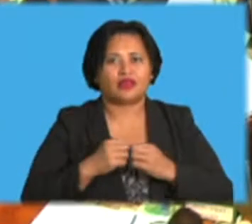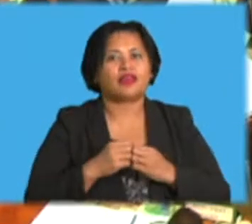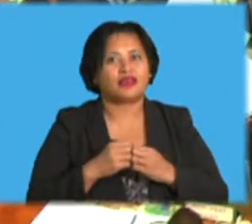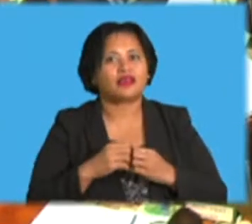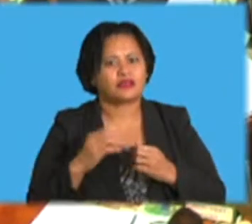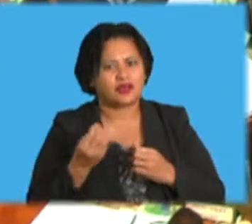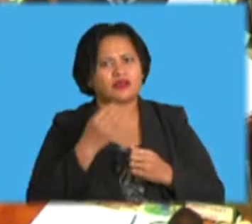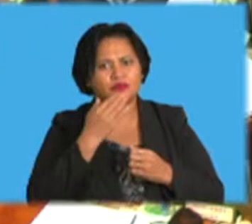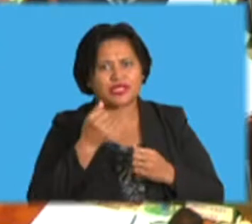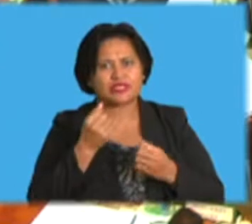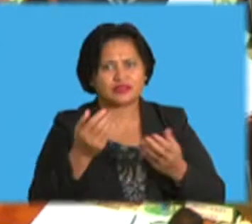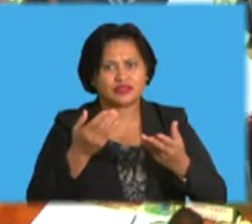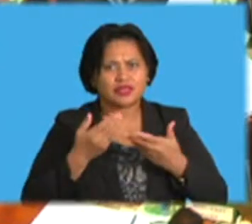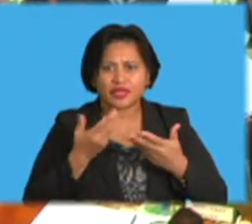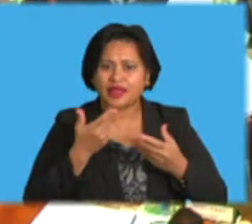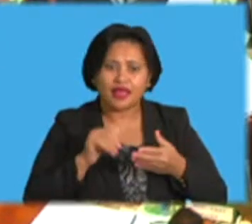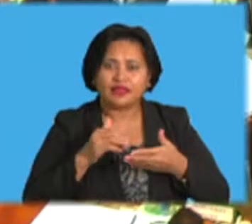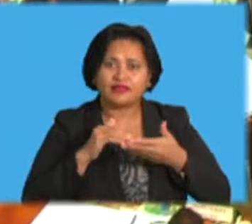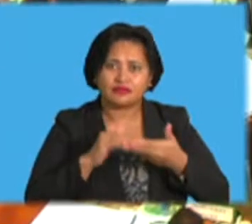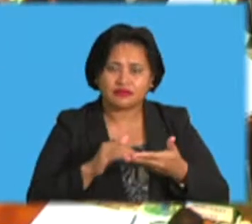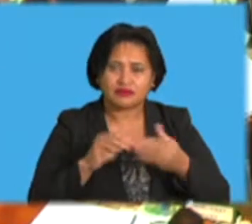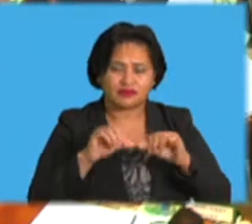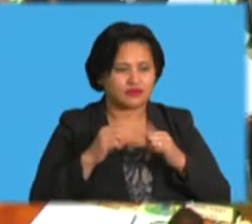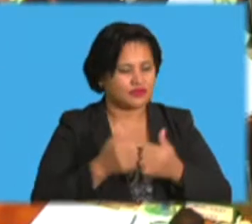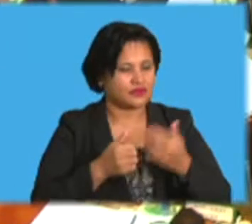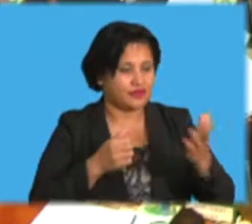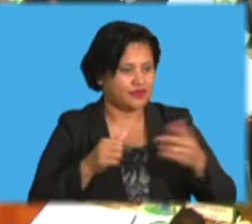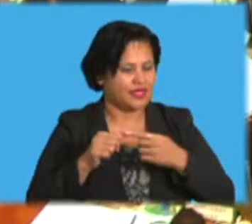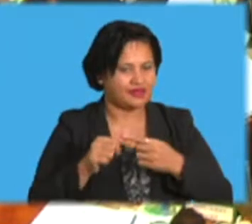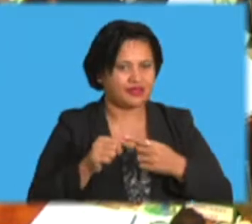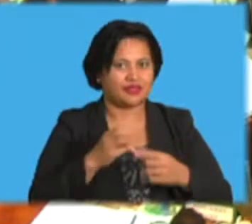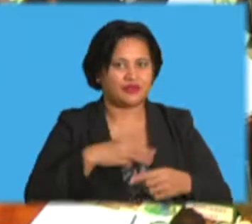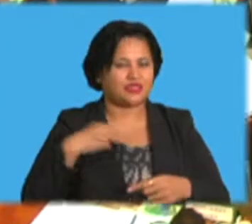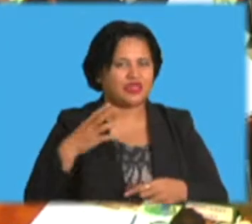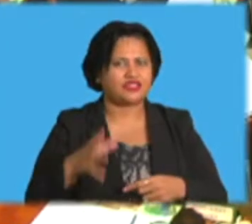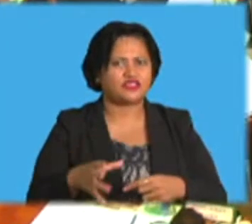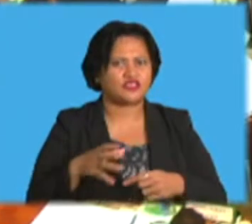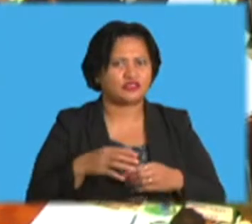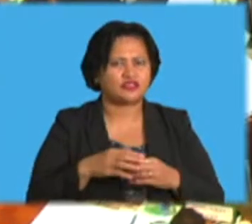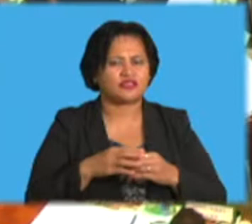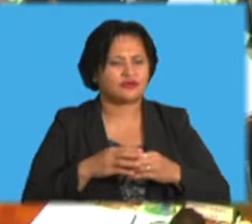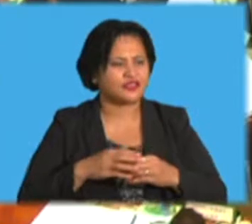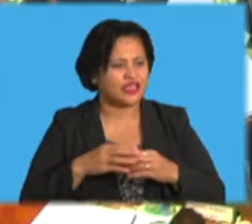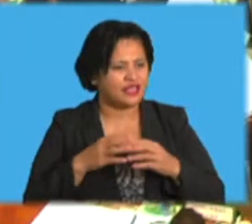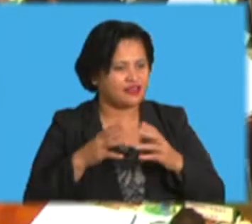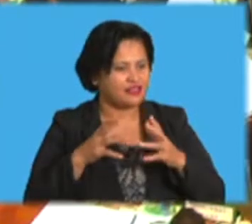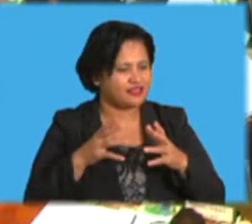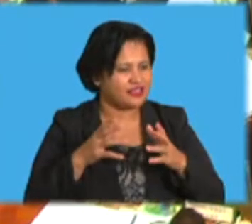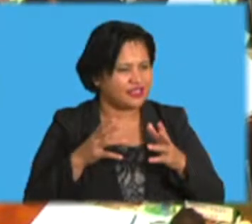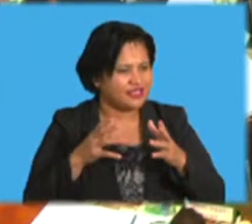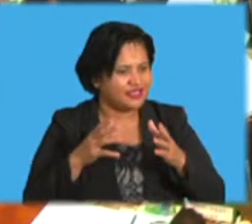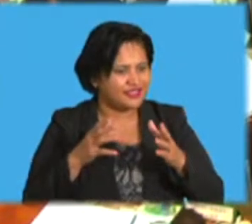rise to respond to the question raised by the Honourable Member. I must thank the Honourable Member to the